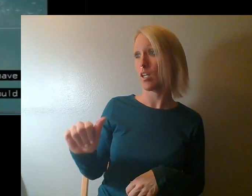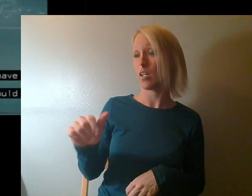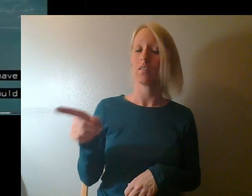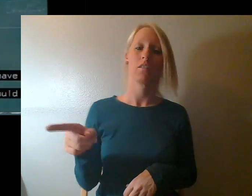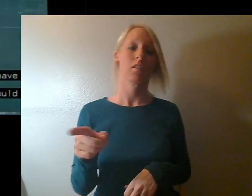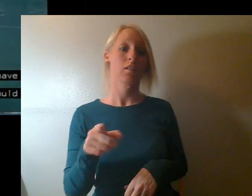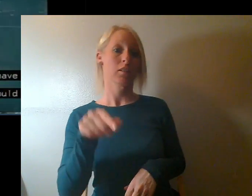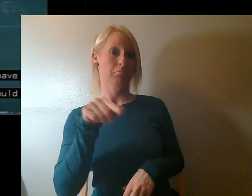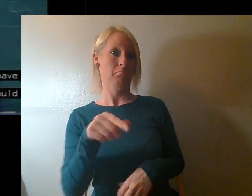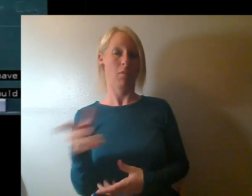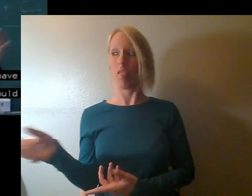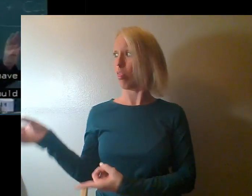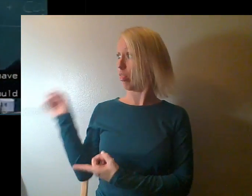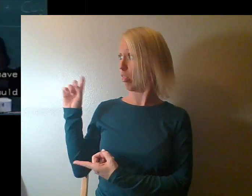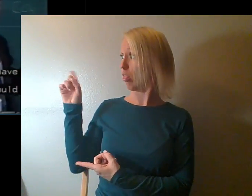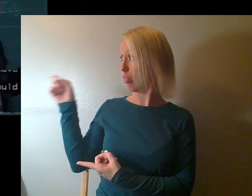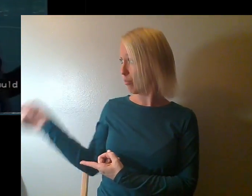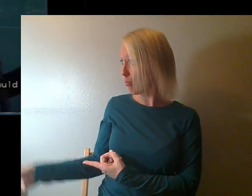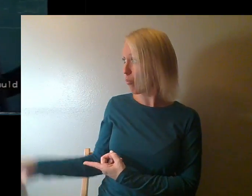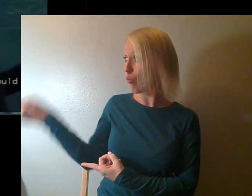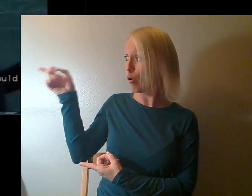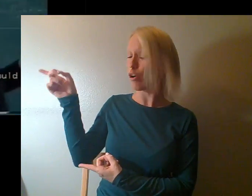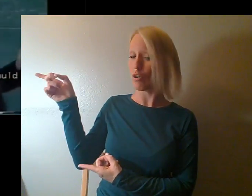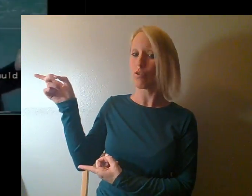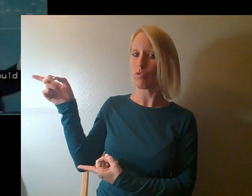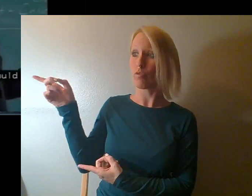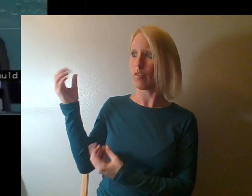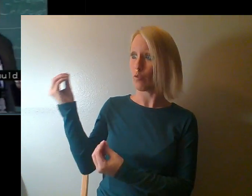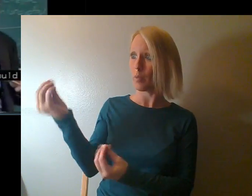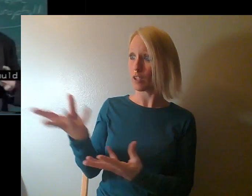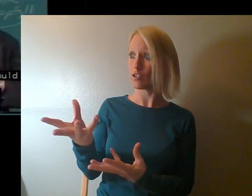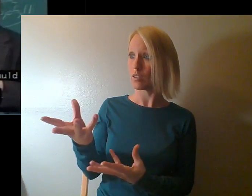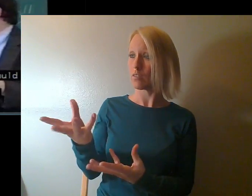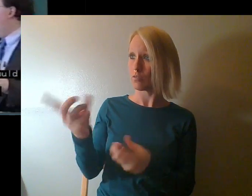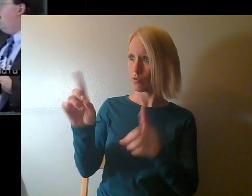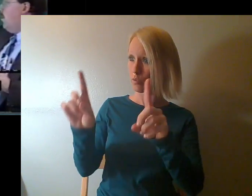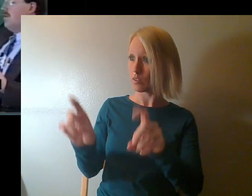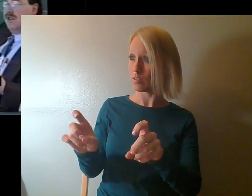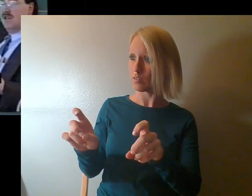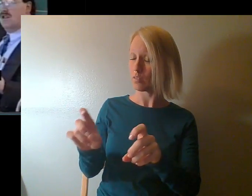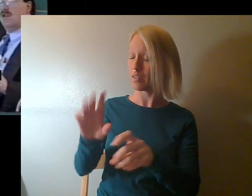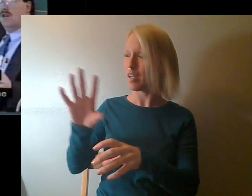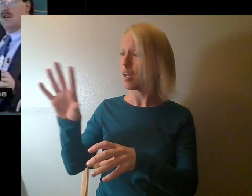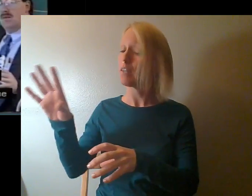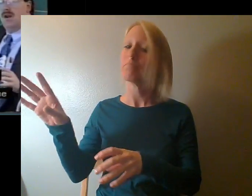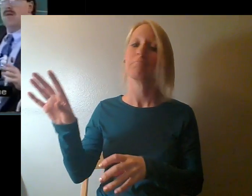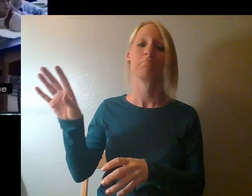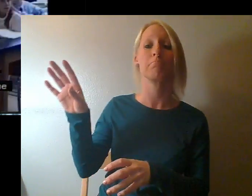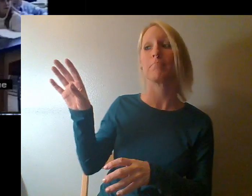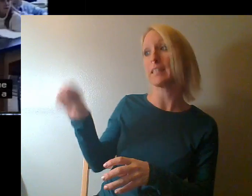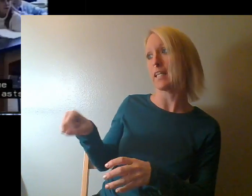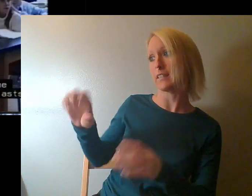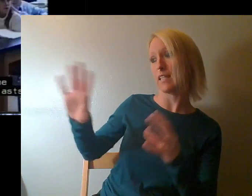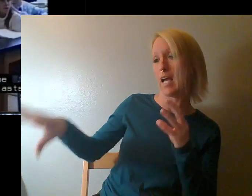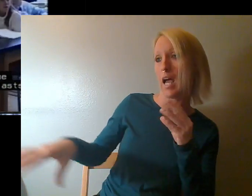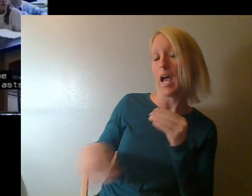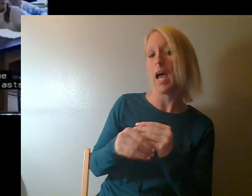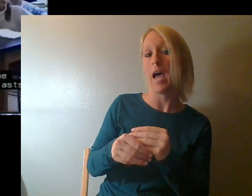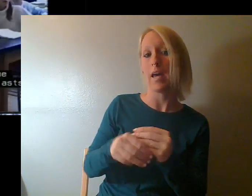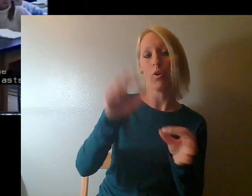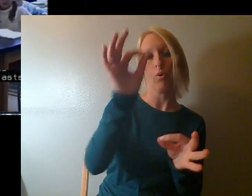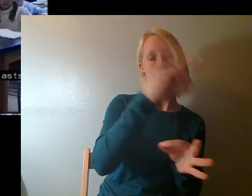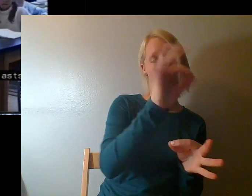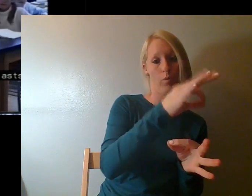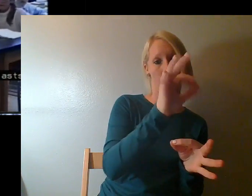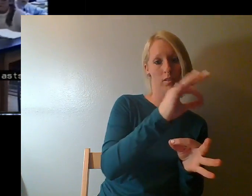on, chloroplast would be included in it, yes. Okay? Okay. Not photosynthesis and all the rest perhaps, but chloroplast would be included. But